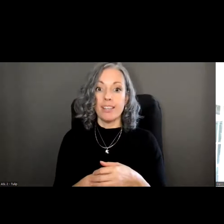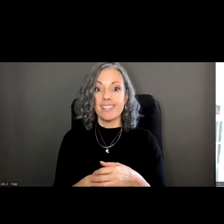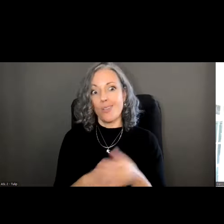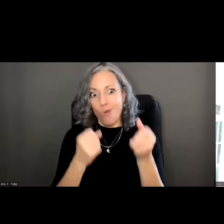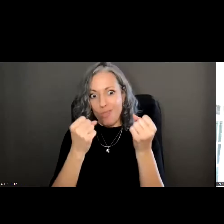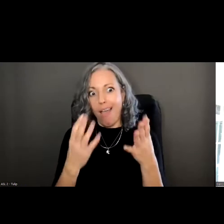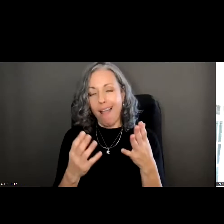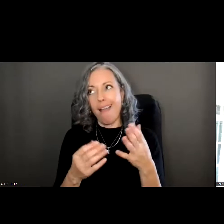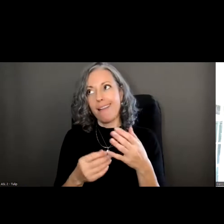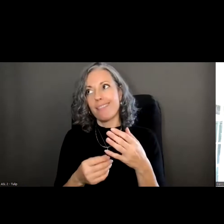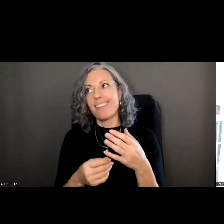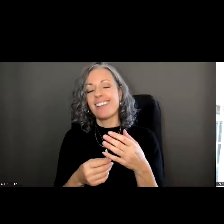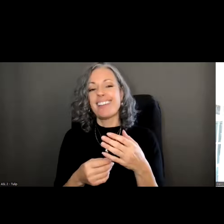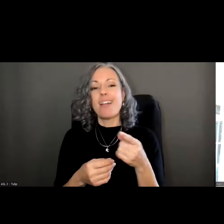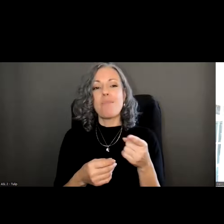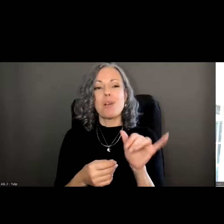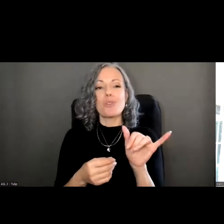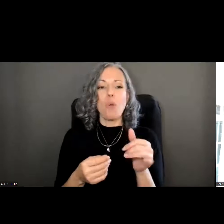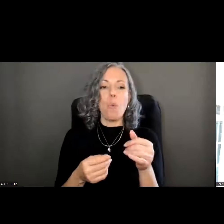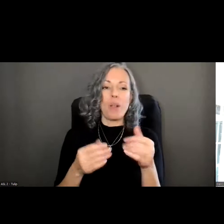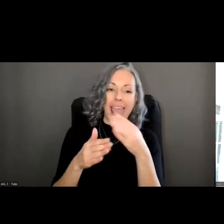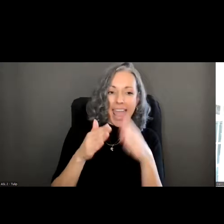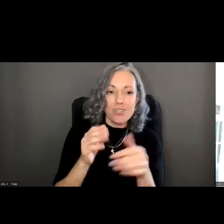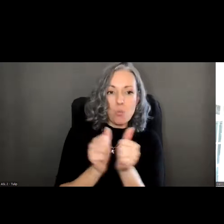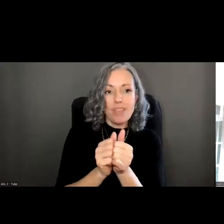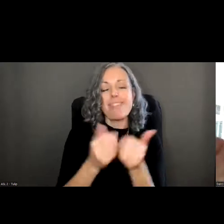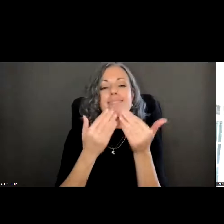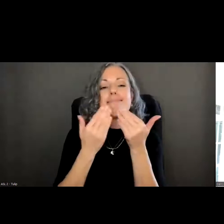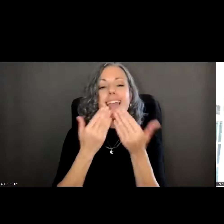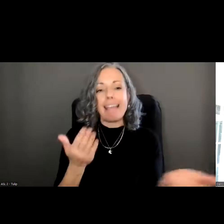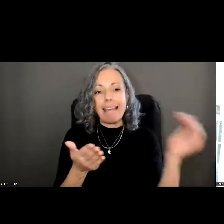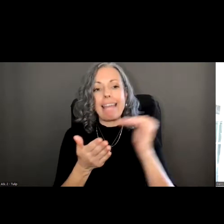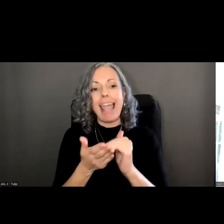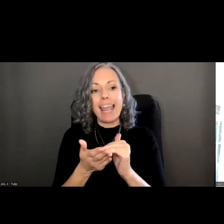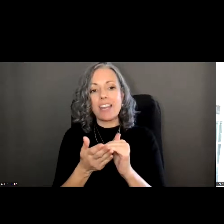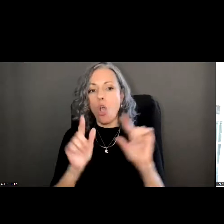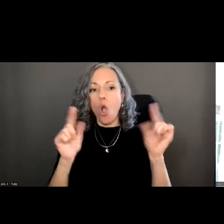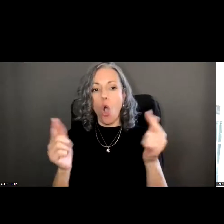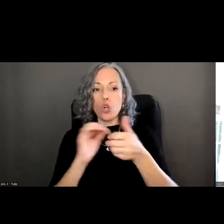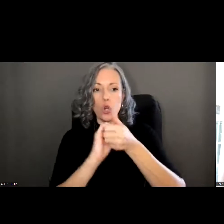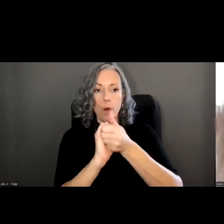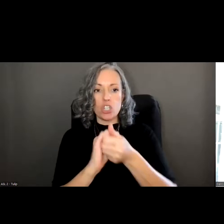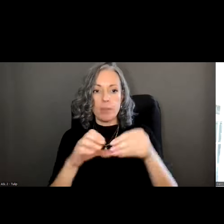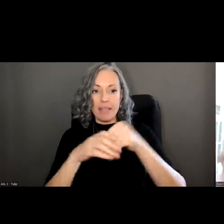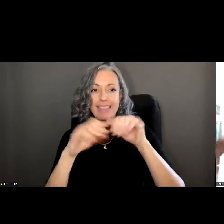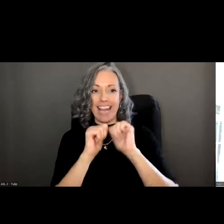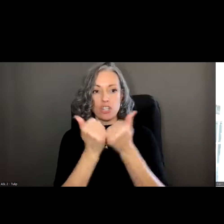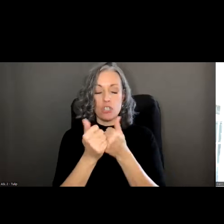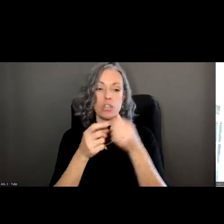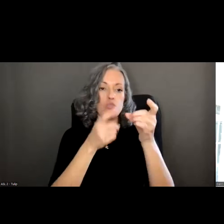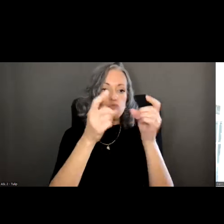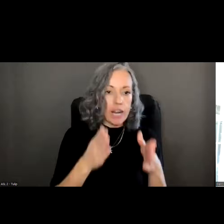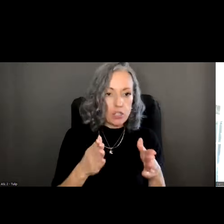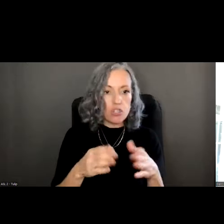to close, I want to acknowledge and thank again the unprecedented partnership amongst our agency directors, the